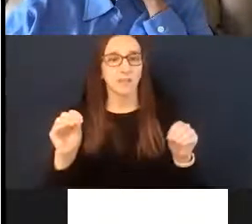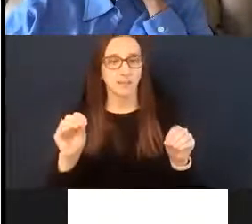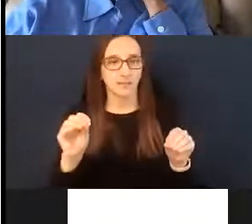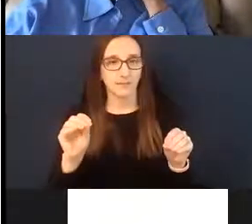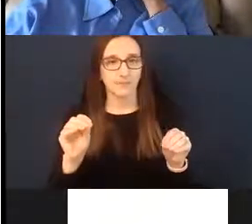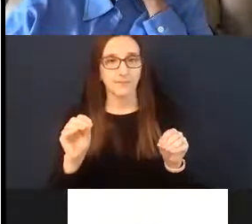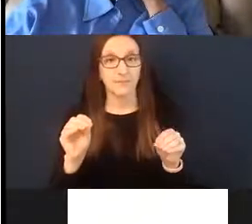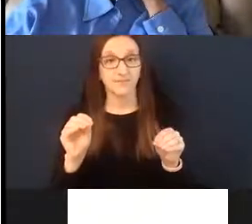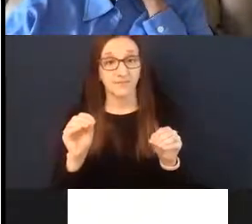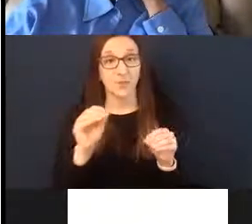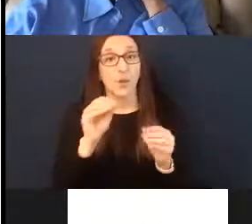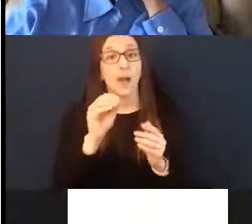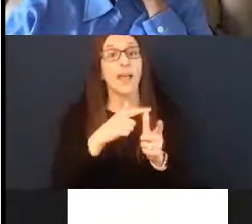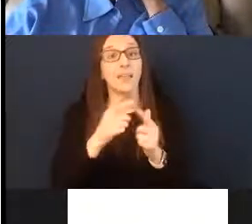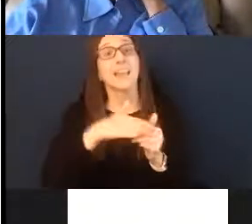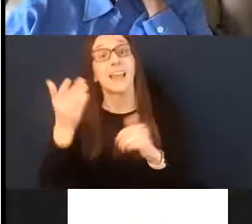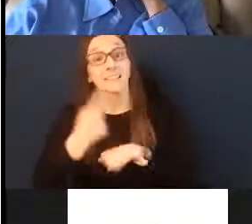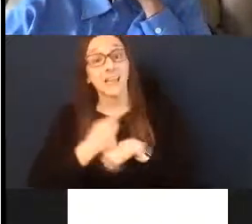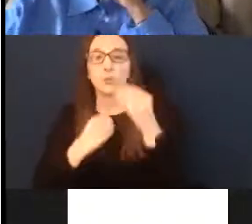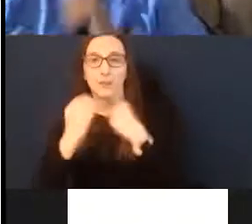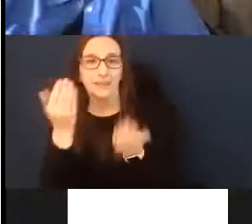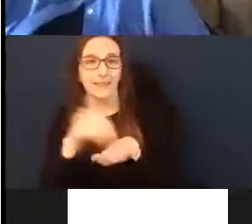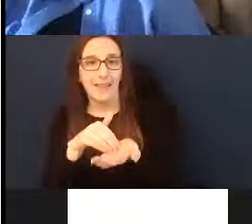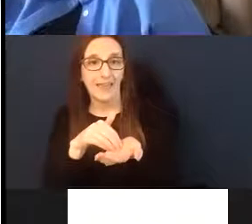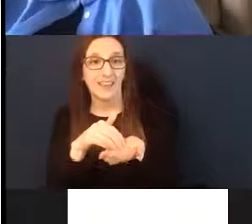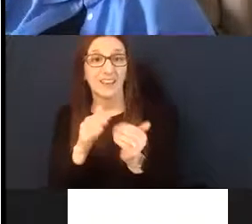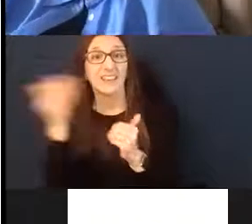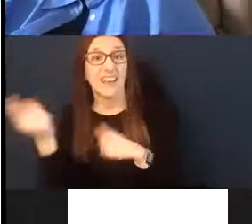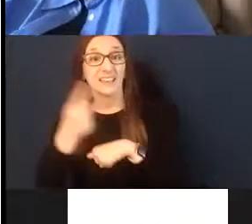of is like an every other day type thing, where one day you get to